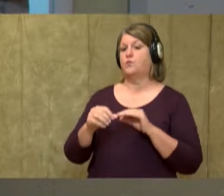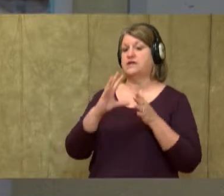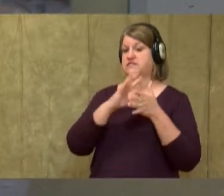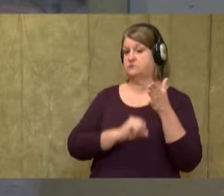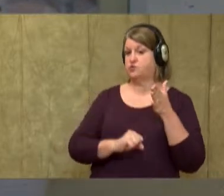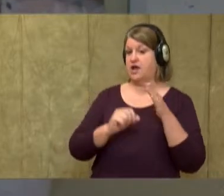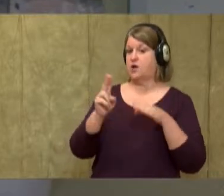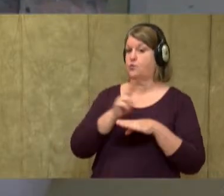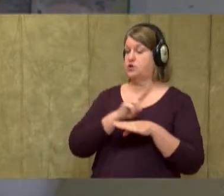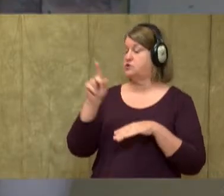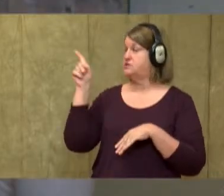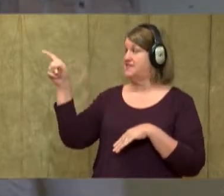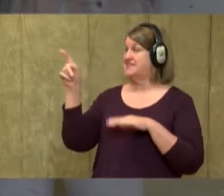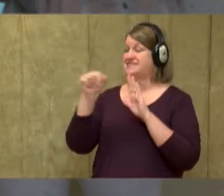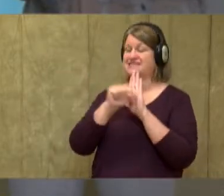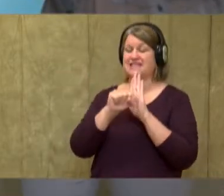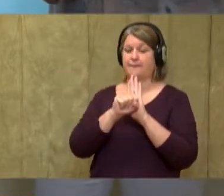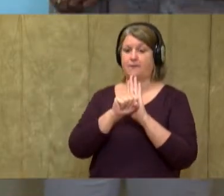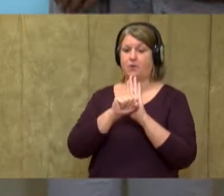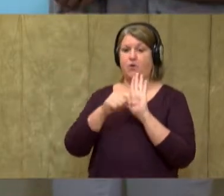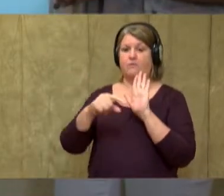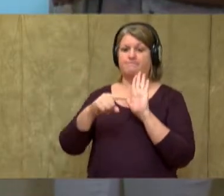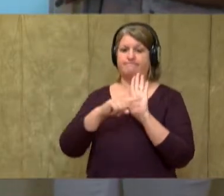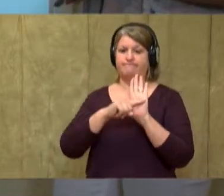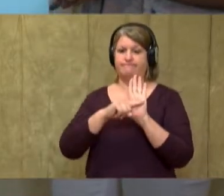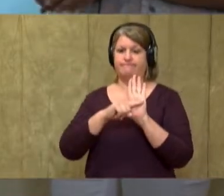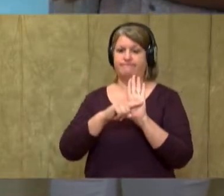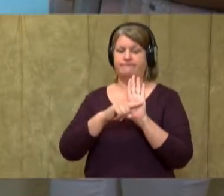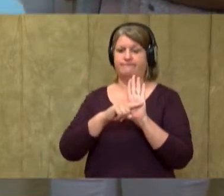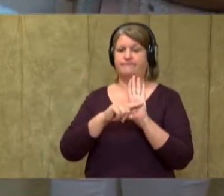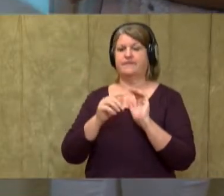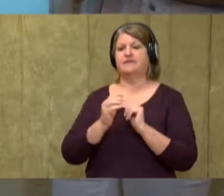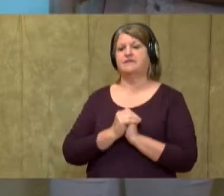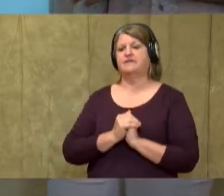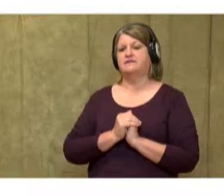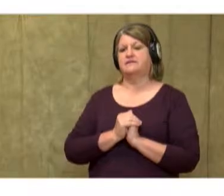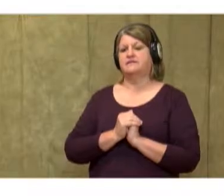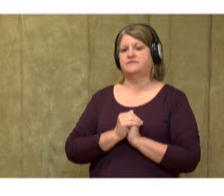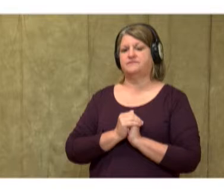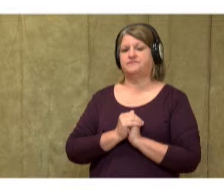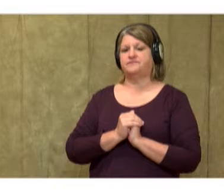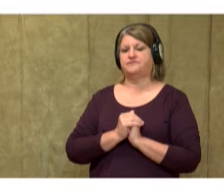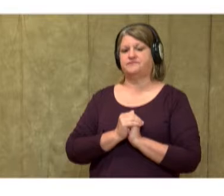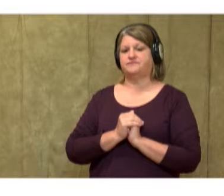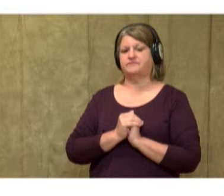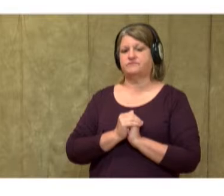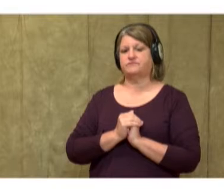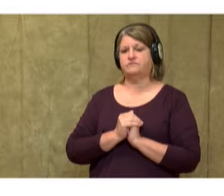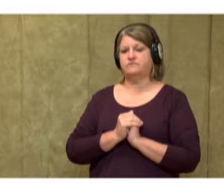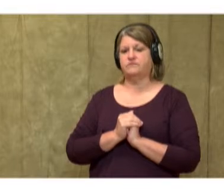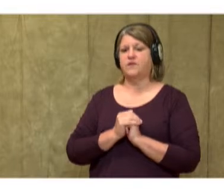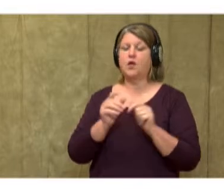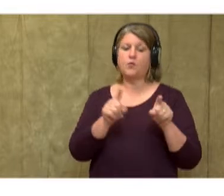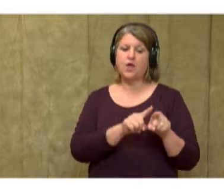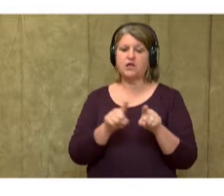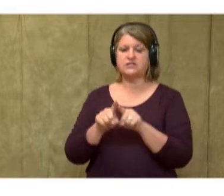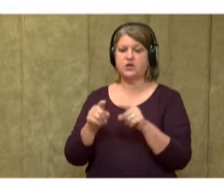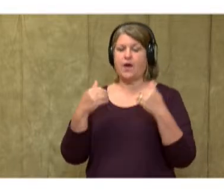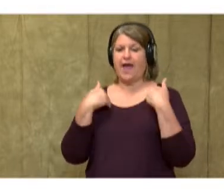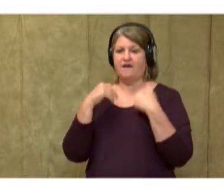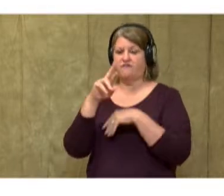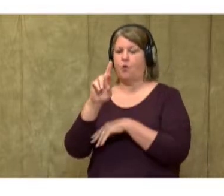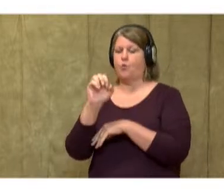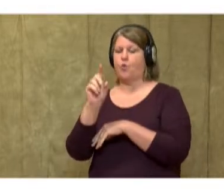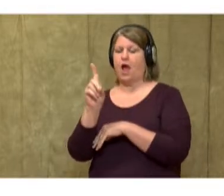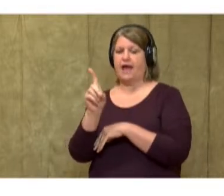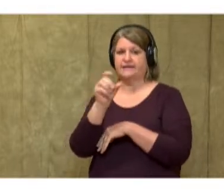Right there means minus or take away for the difference. All right. We also have a rod.